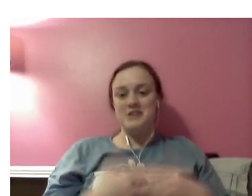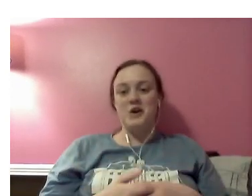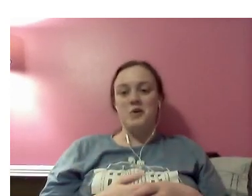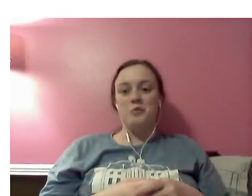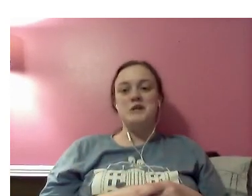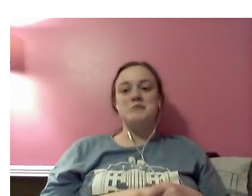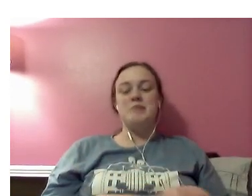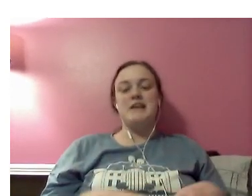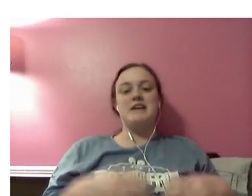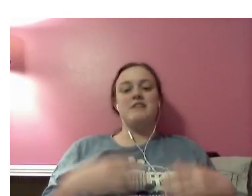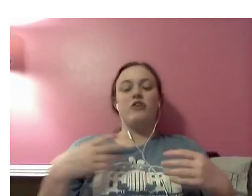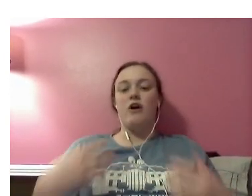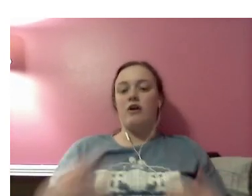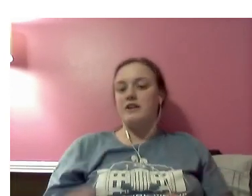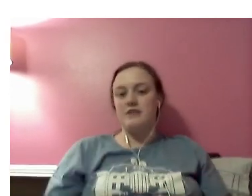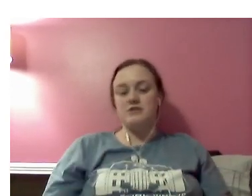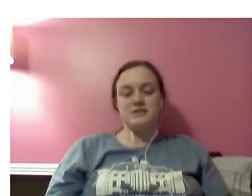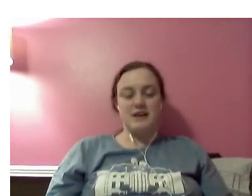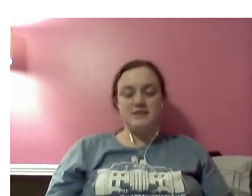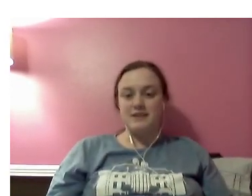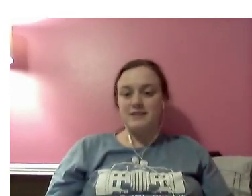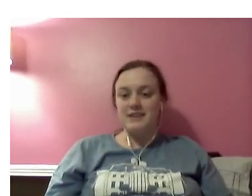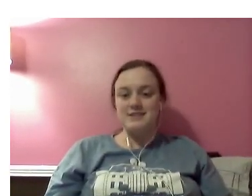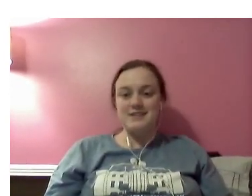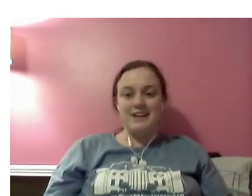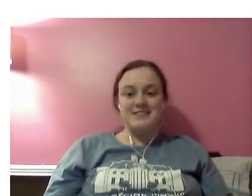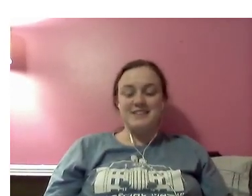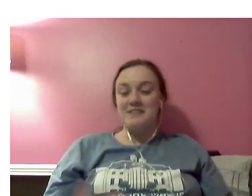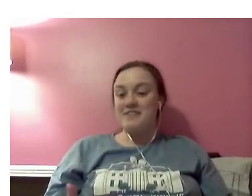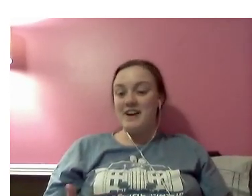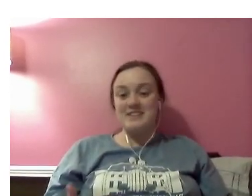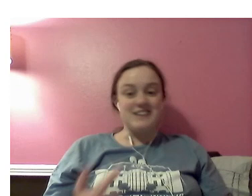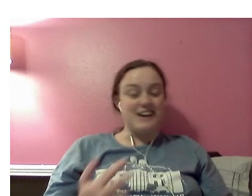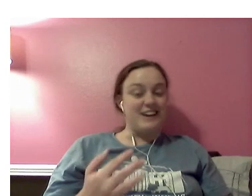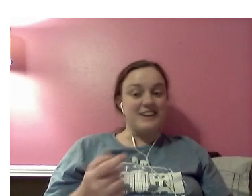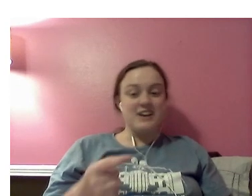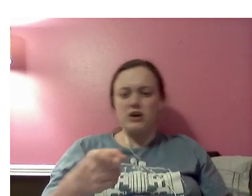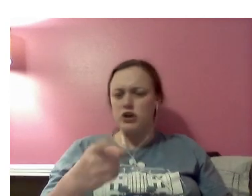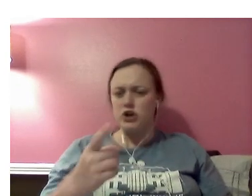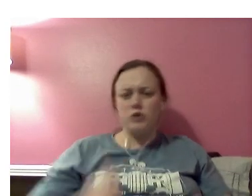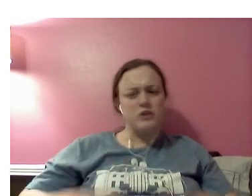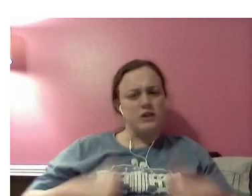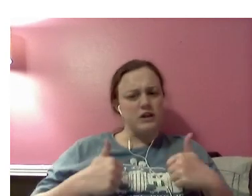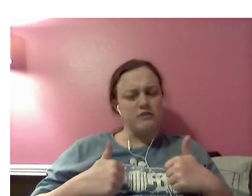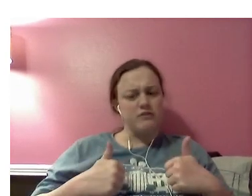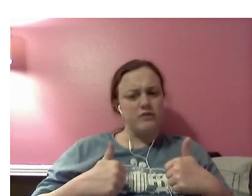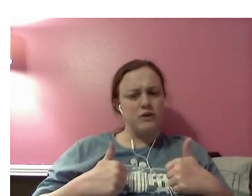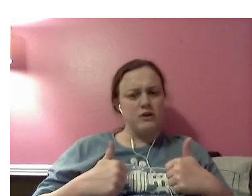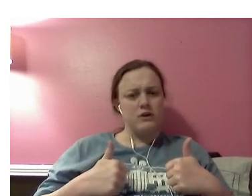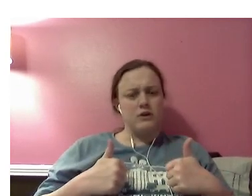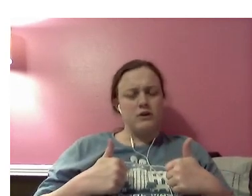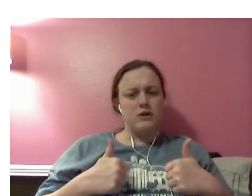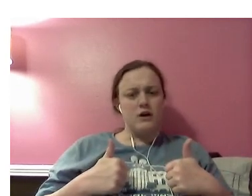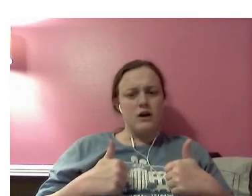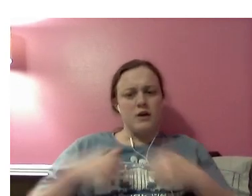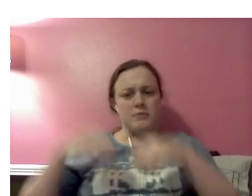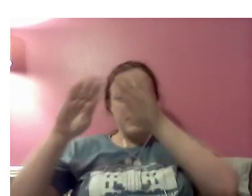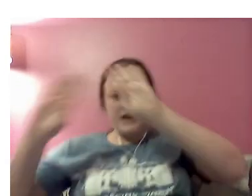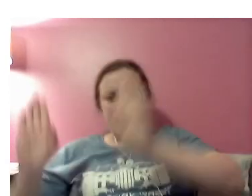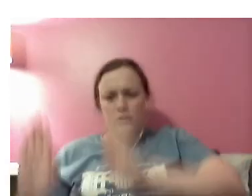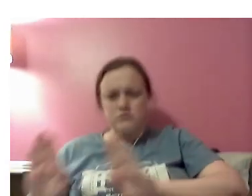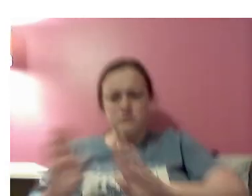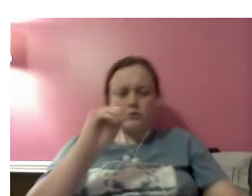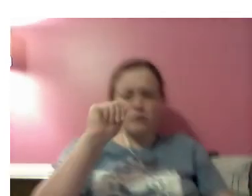which would be if you're already discussing this. So if I say, you live